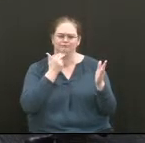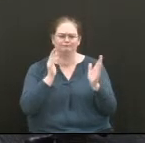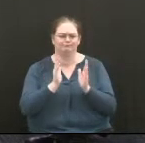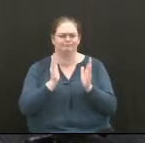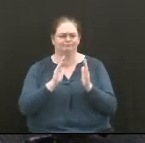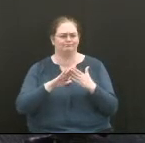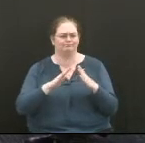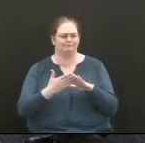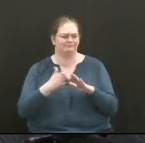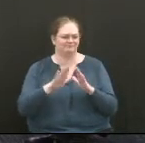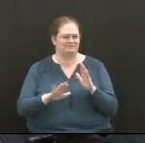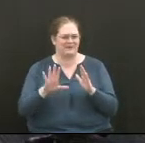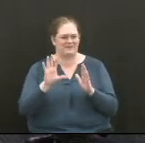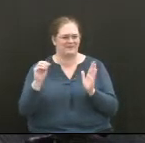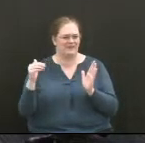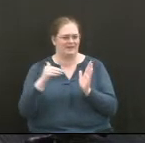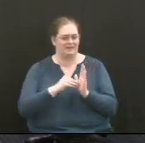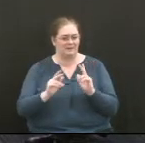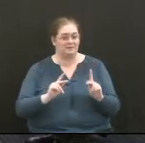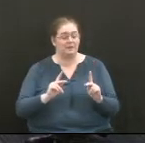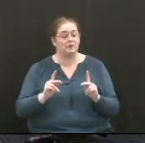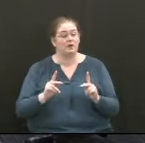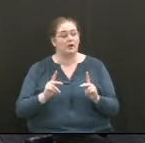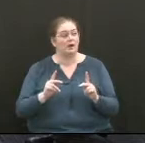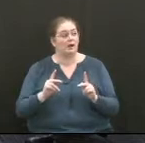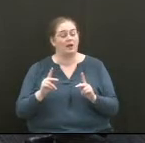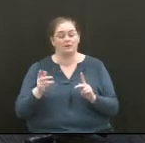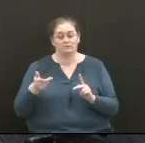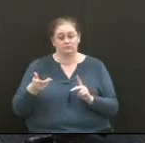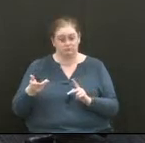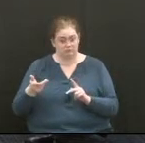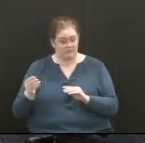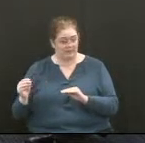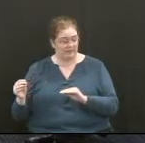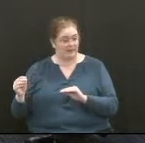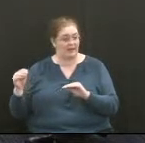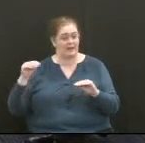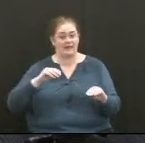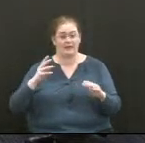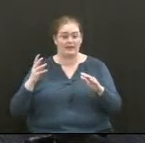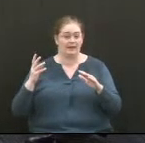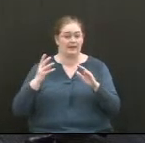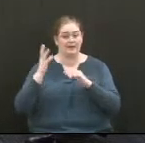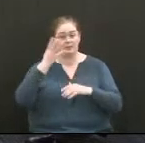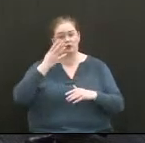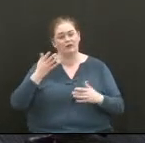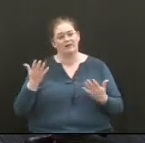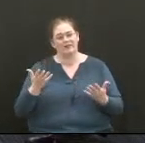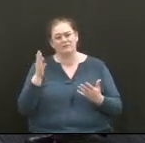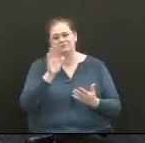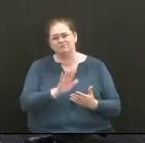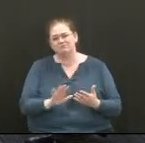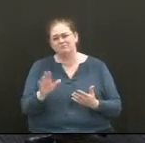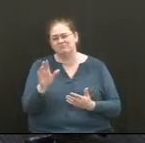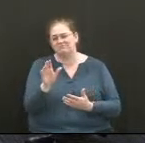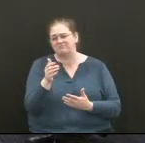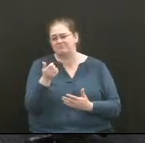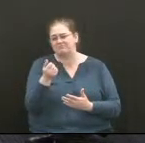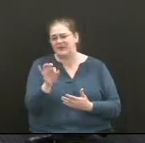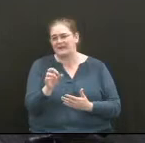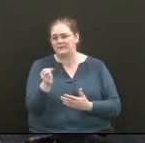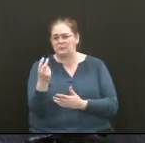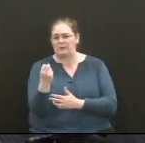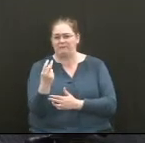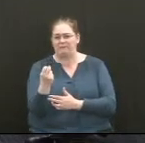about 50,000 people, and they immigrated here, most of them around 1912,